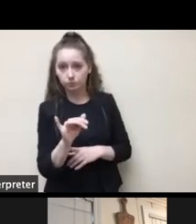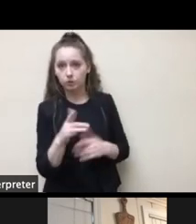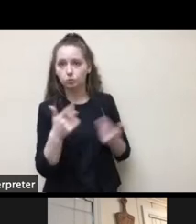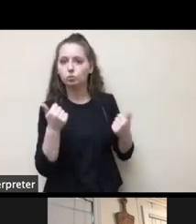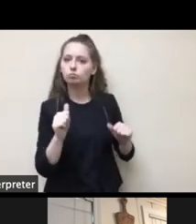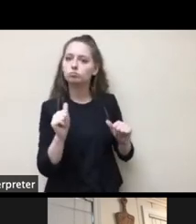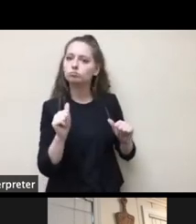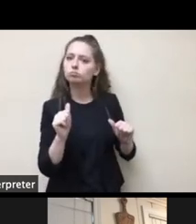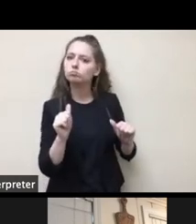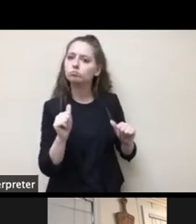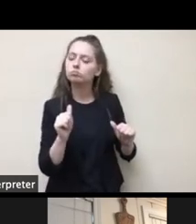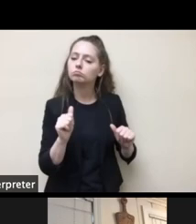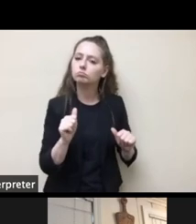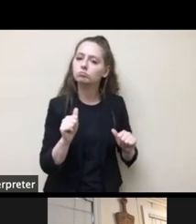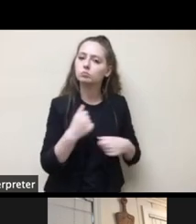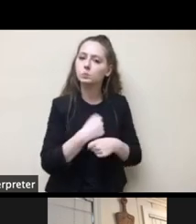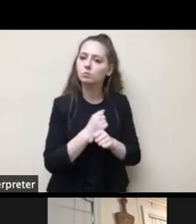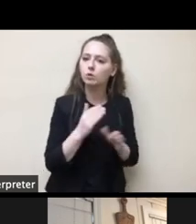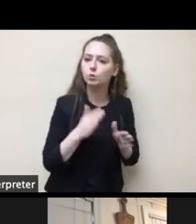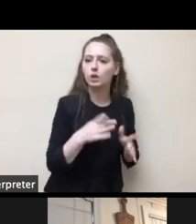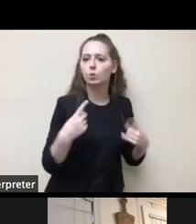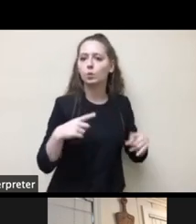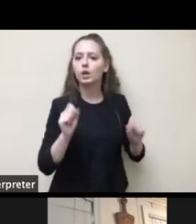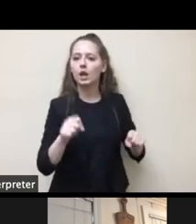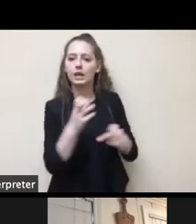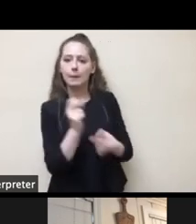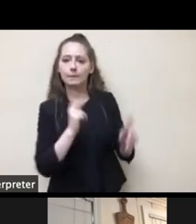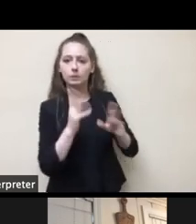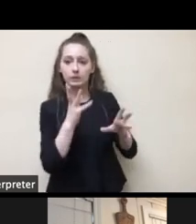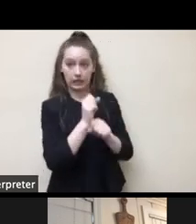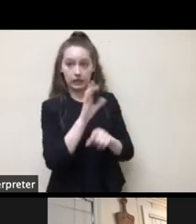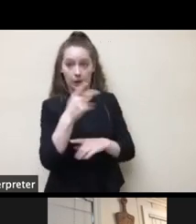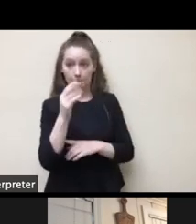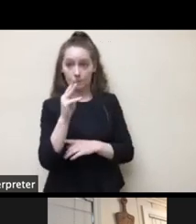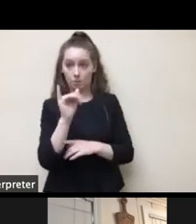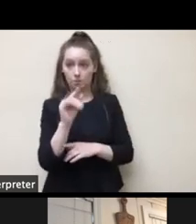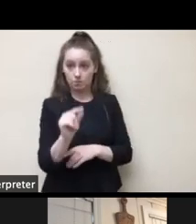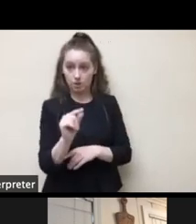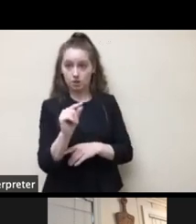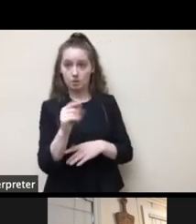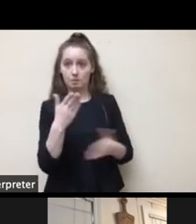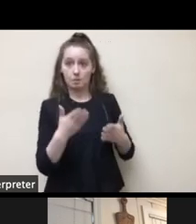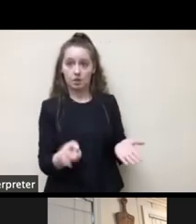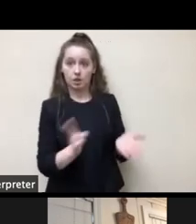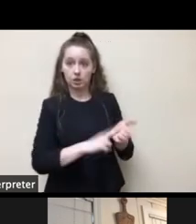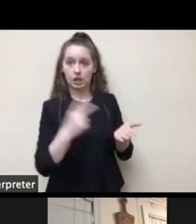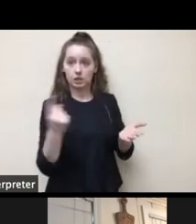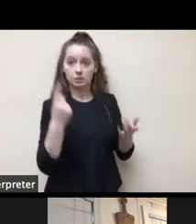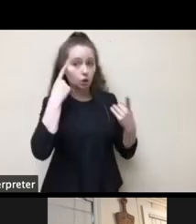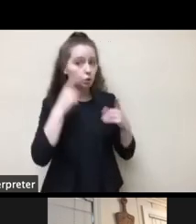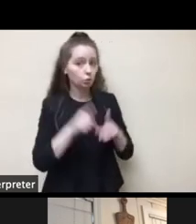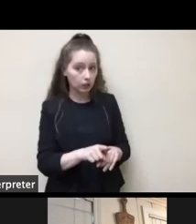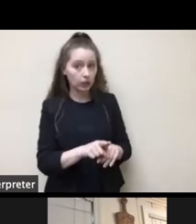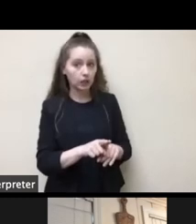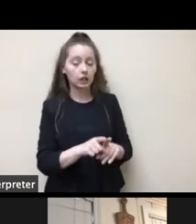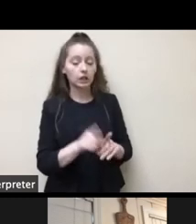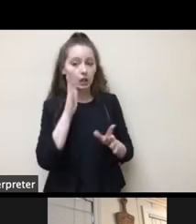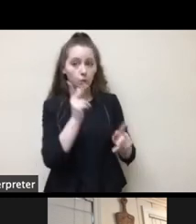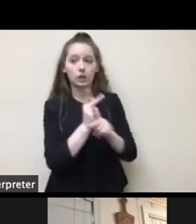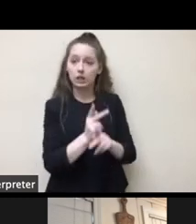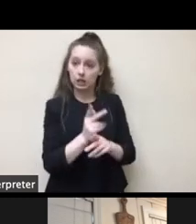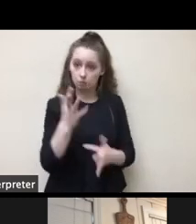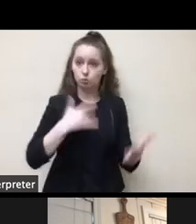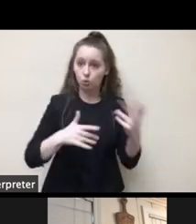way that we can hopefully get people to be able to get permits. Maybe they'll sign something agreeing that they will keep social